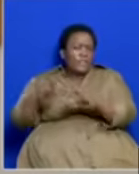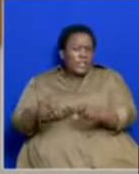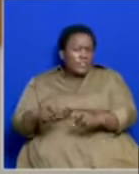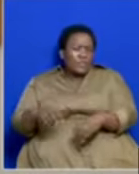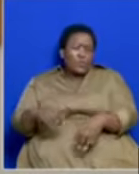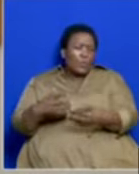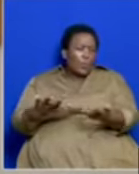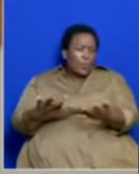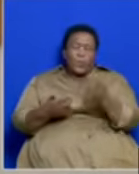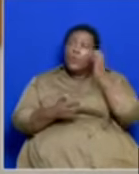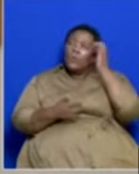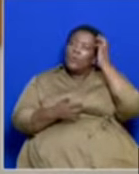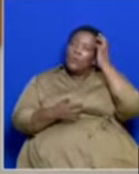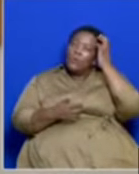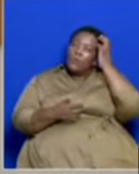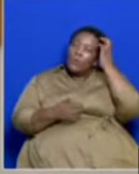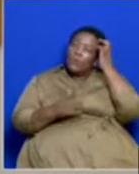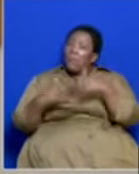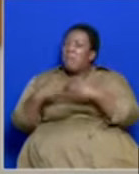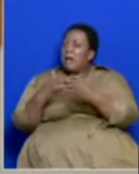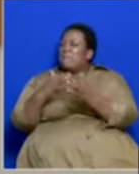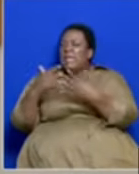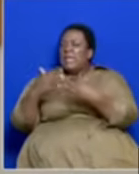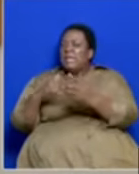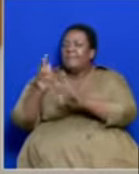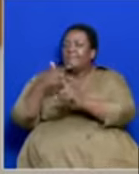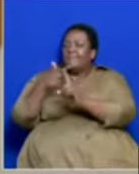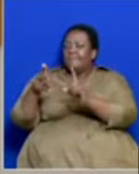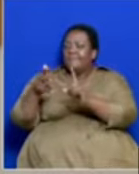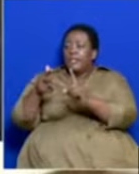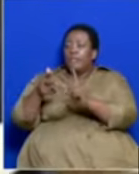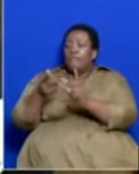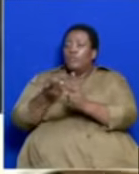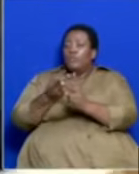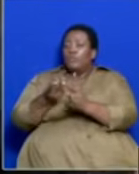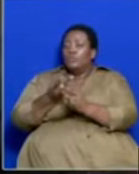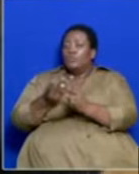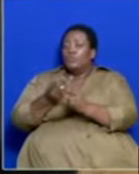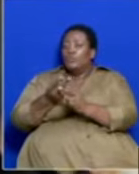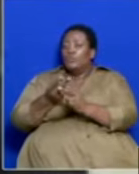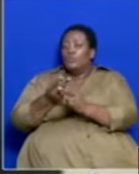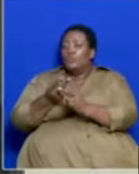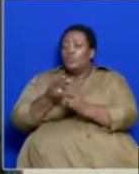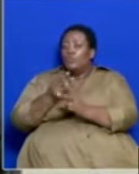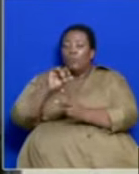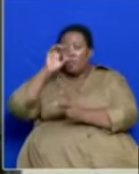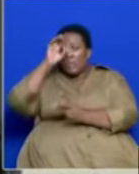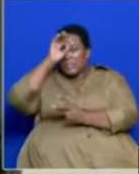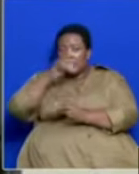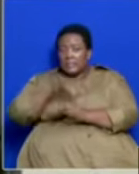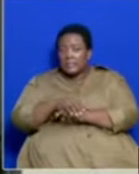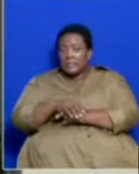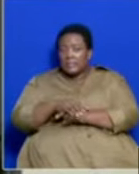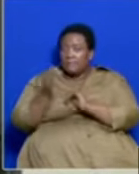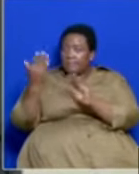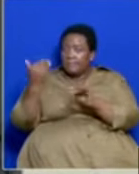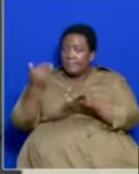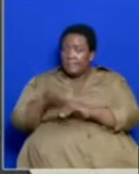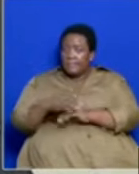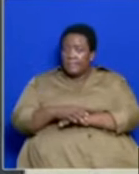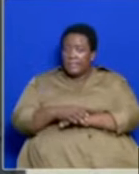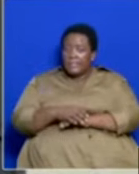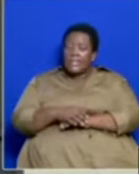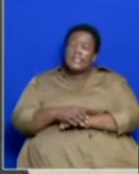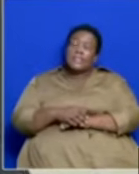any disciplinary proceedings against the implicated officers? I will say I do